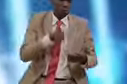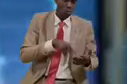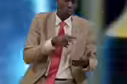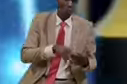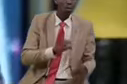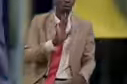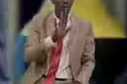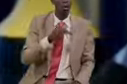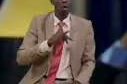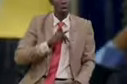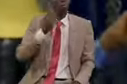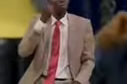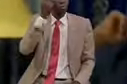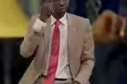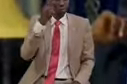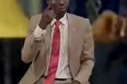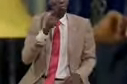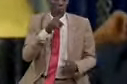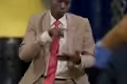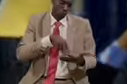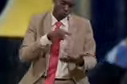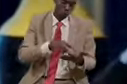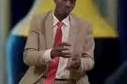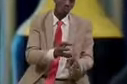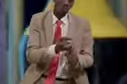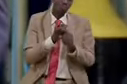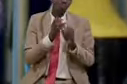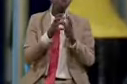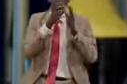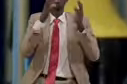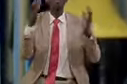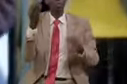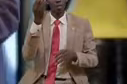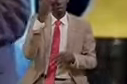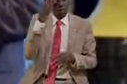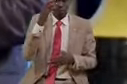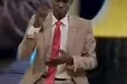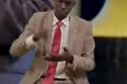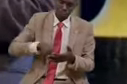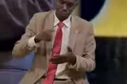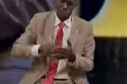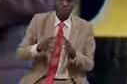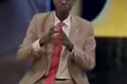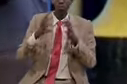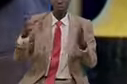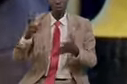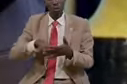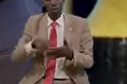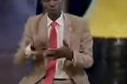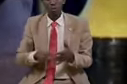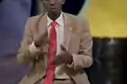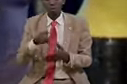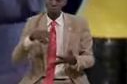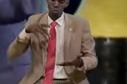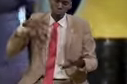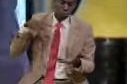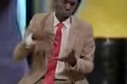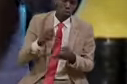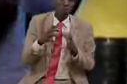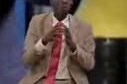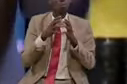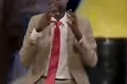I understand, but all that knowledge you get by all that reading you're doing, but all the studies you are doing, but all